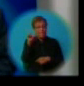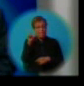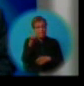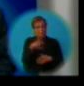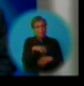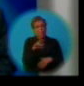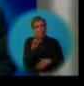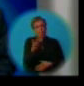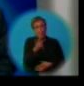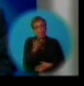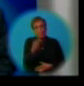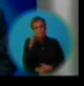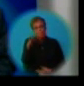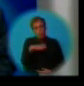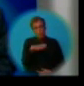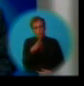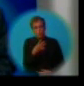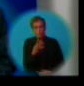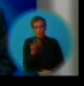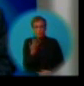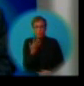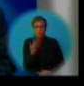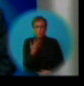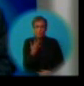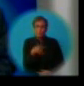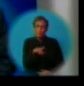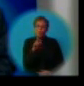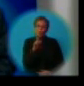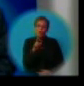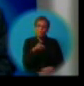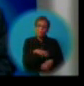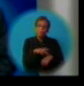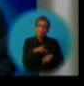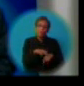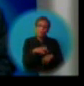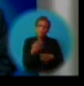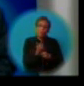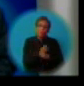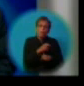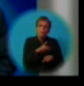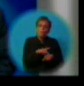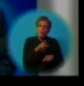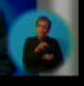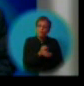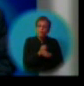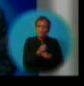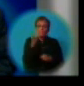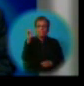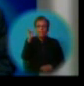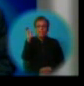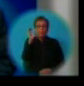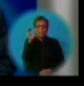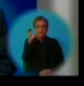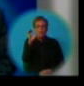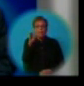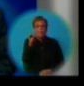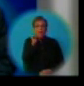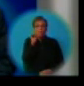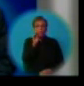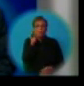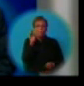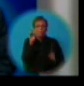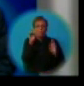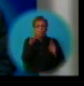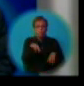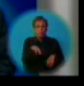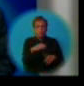Donald Leacock was joint third in the boys 14 to 15, which was won by Puerto Rico's Daniel Caban. CBC's Anne-Marie Burke